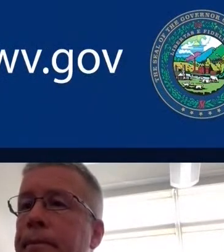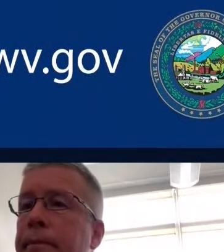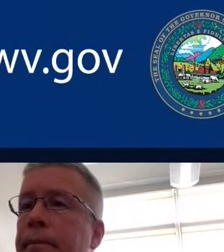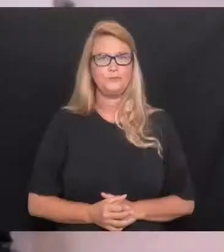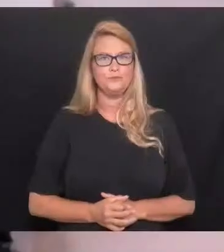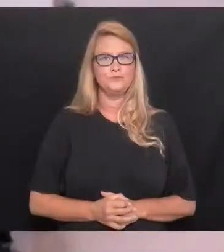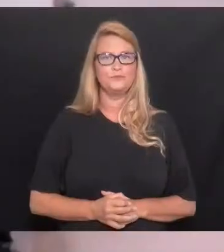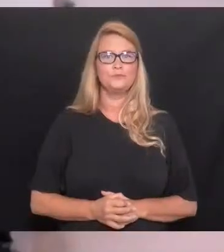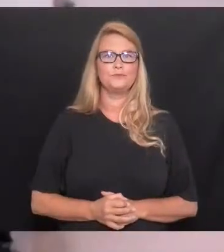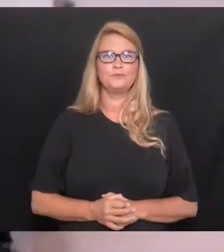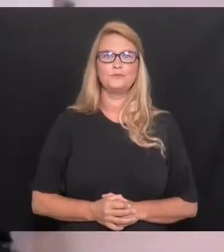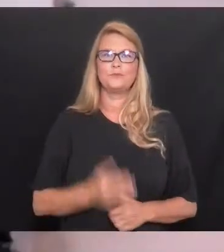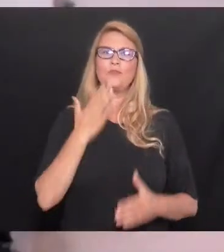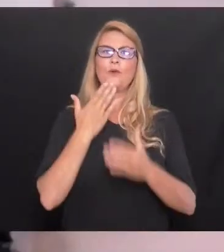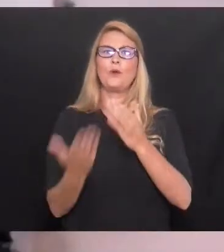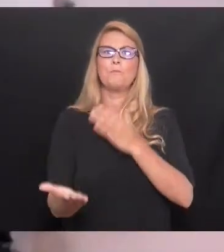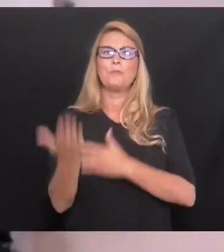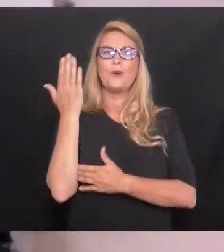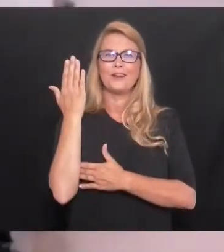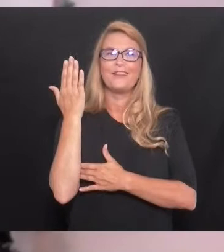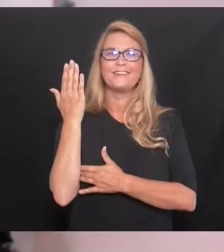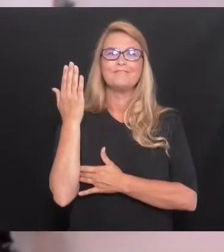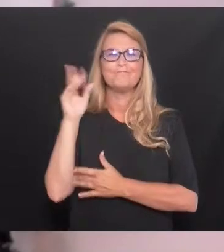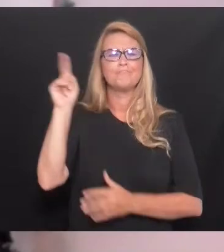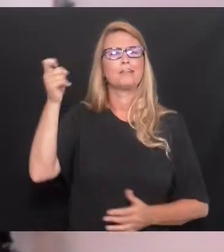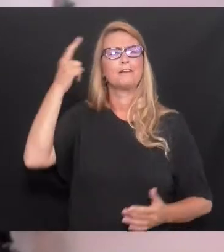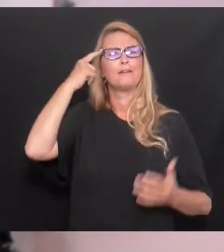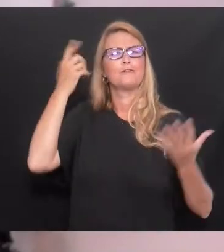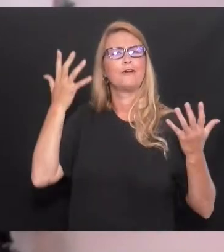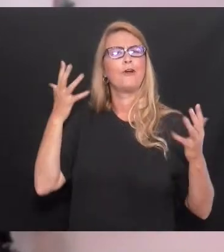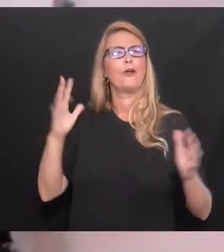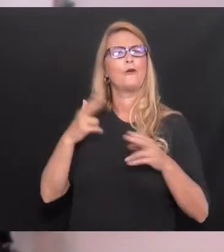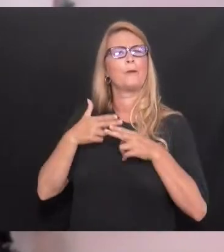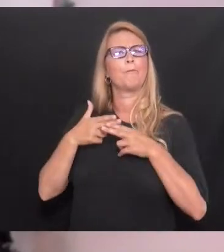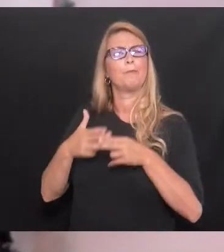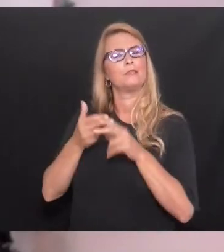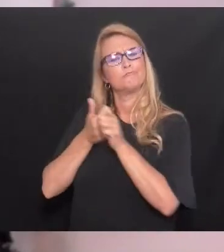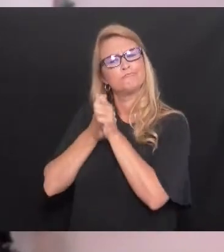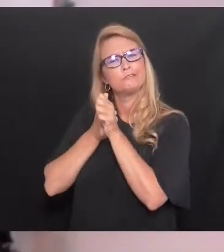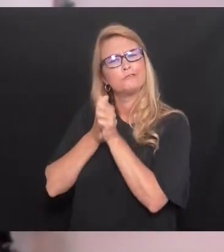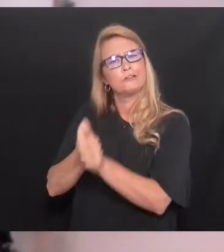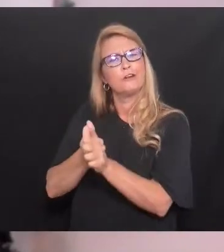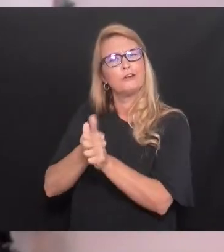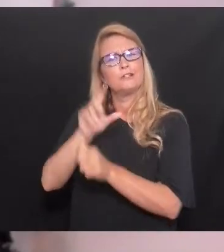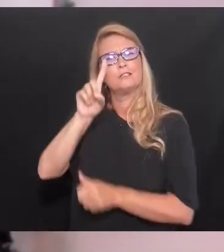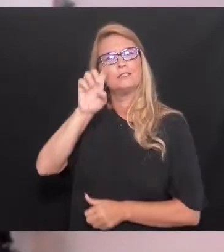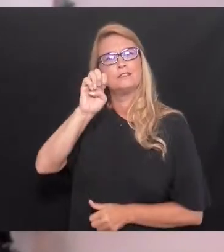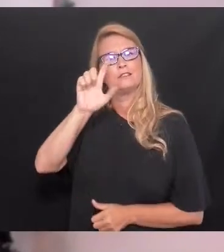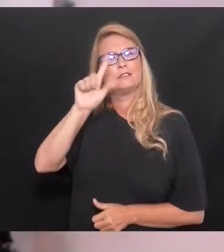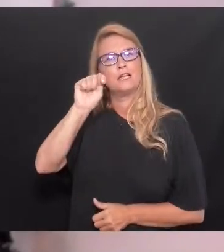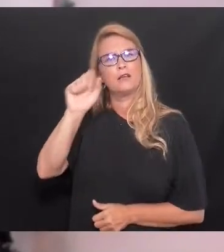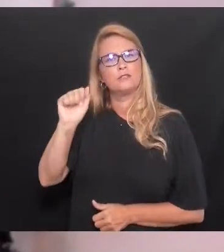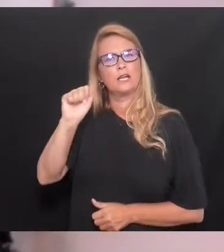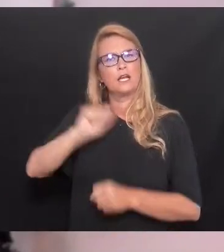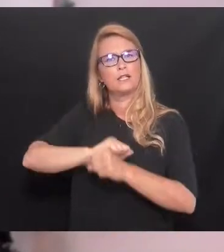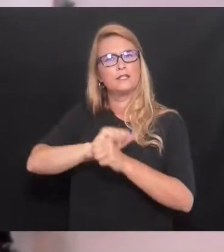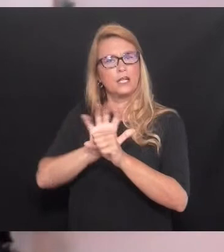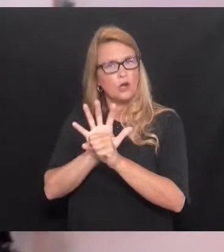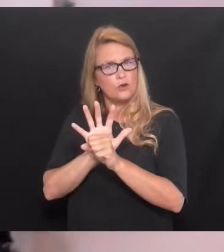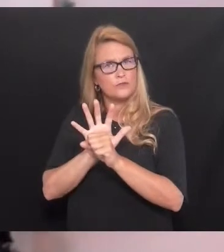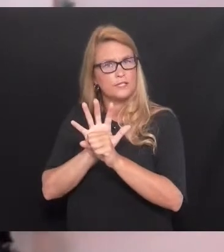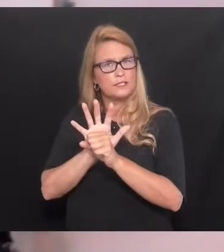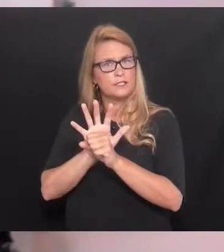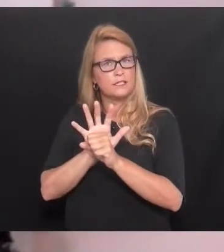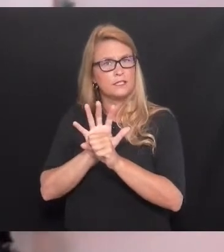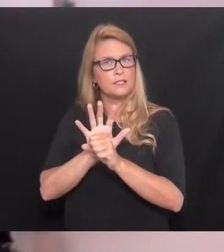Good morning. As the governor said, we continue to follow the Delta variant of